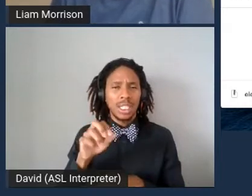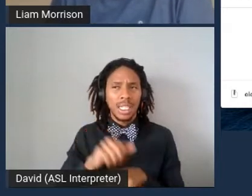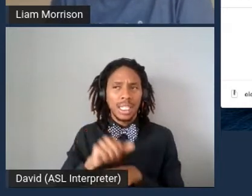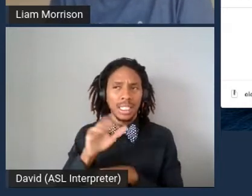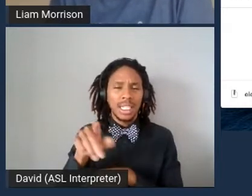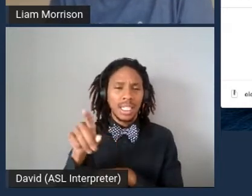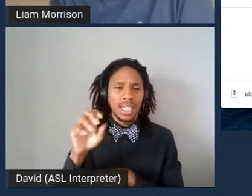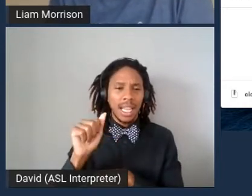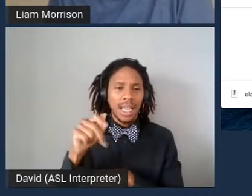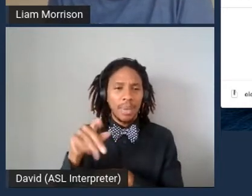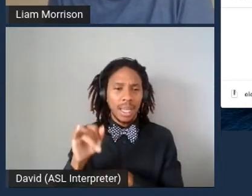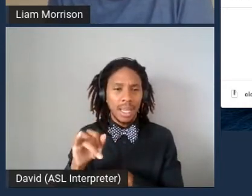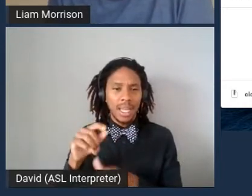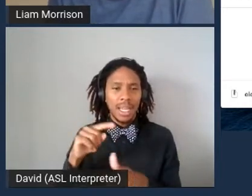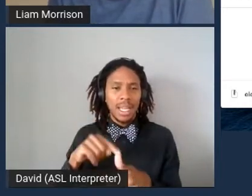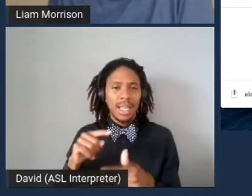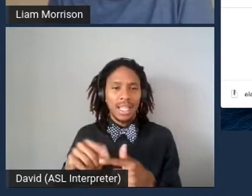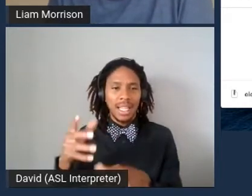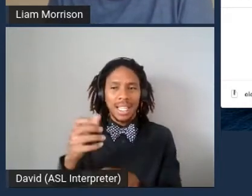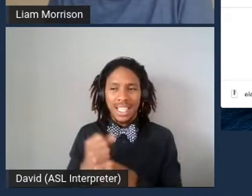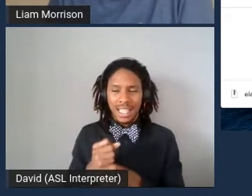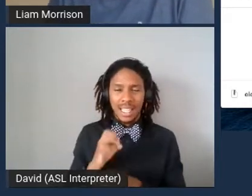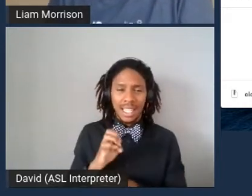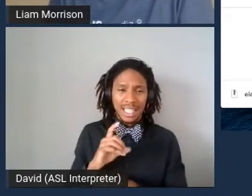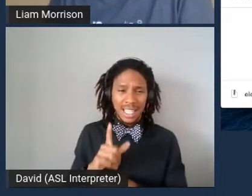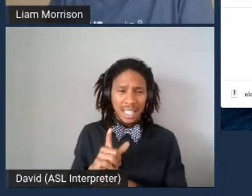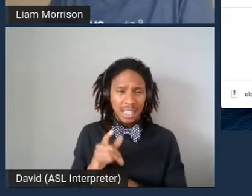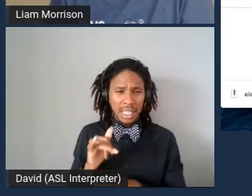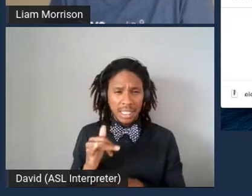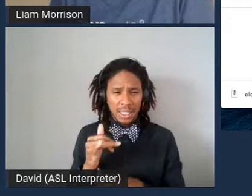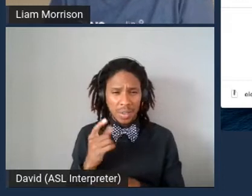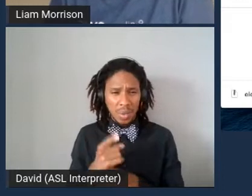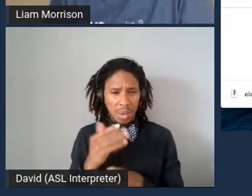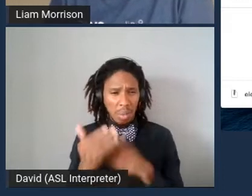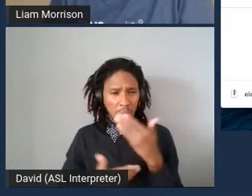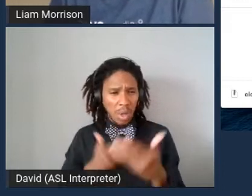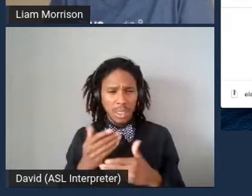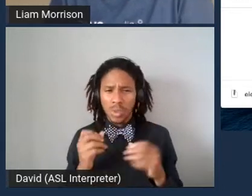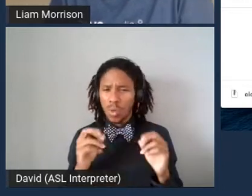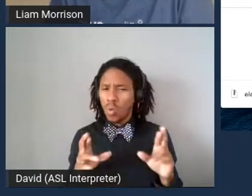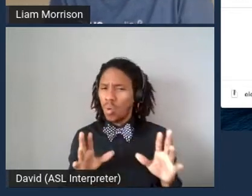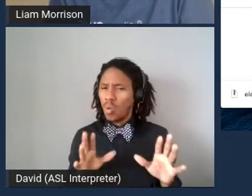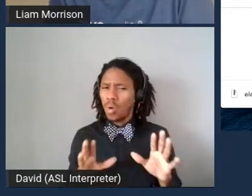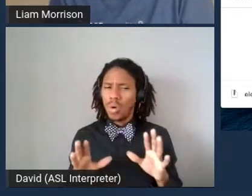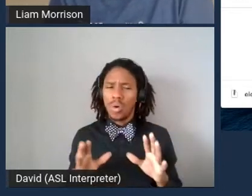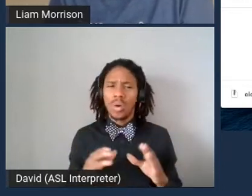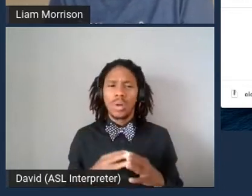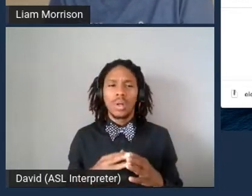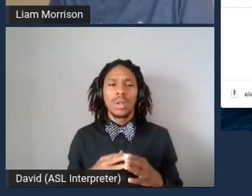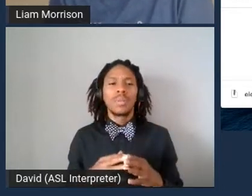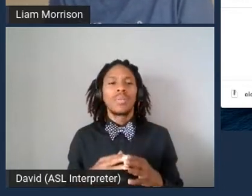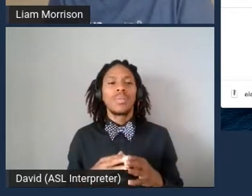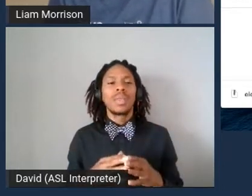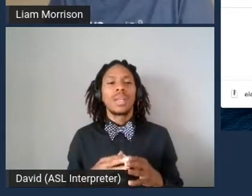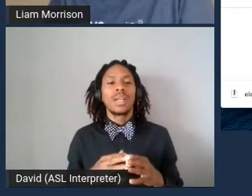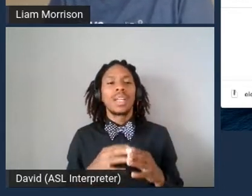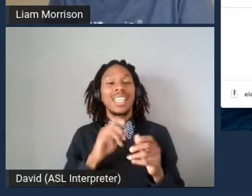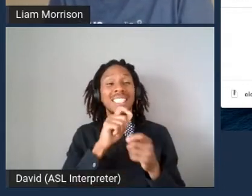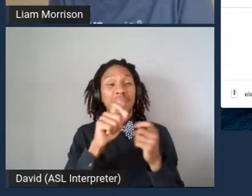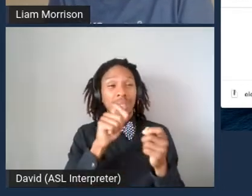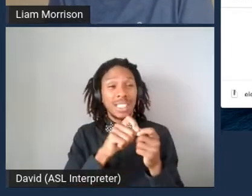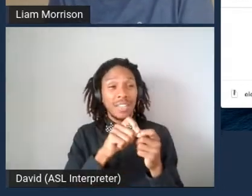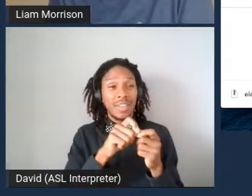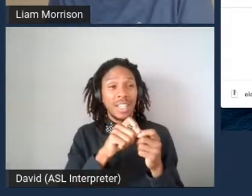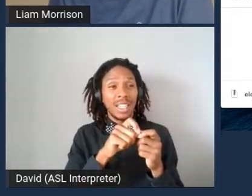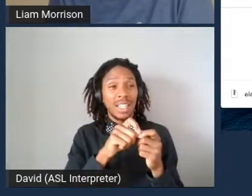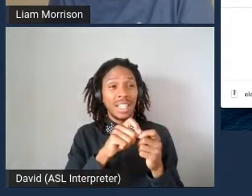this API, then get back the EDL. Would that be the process? Or specific to shots, you wouldn't need